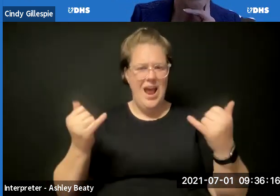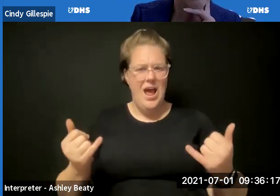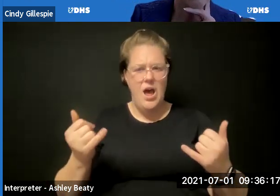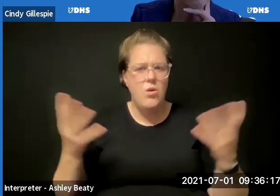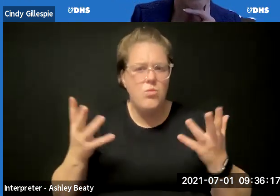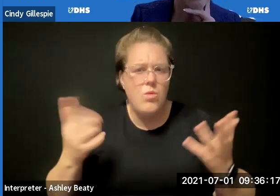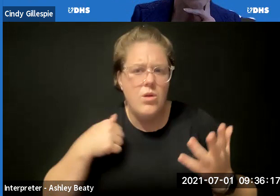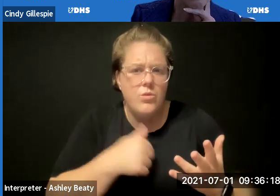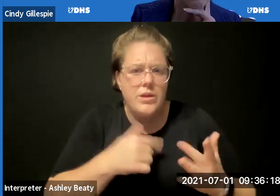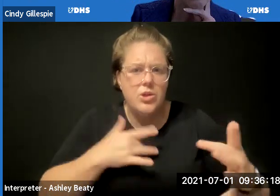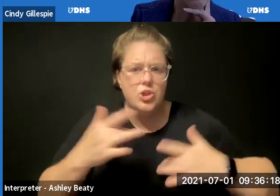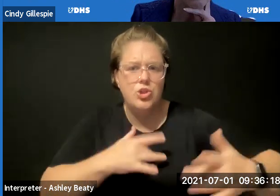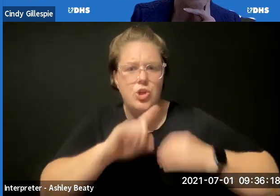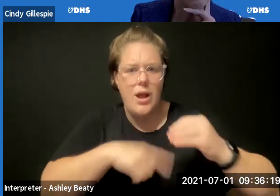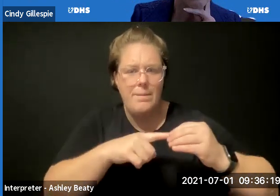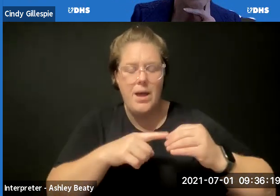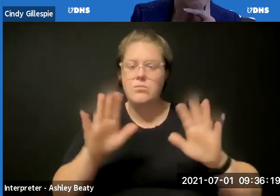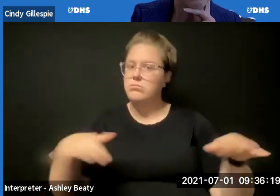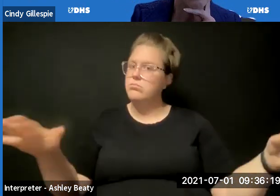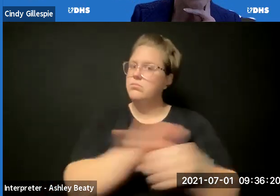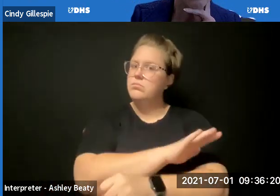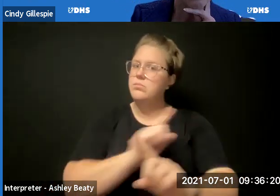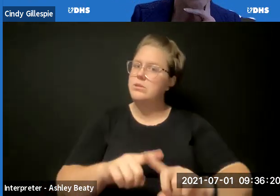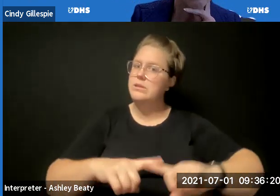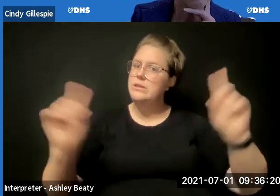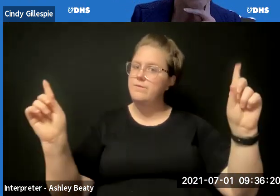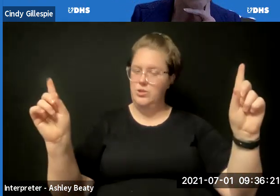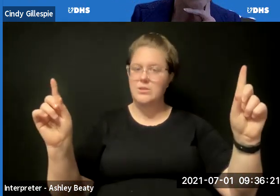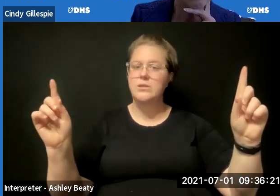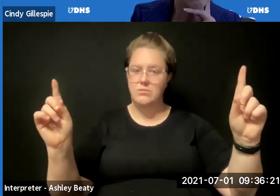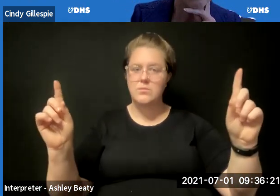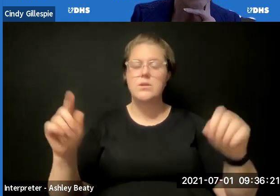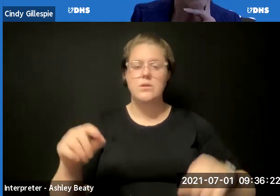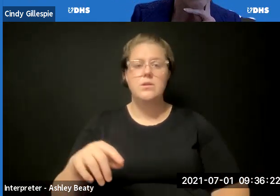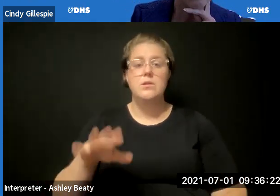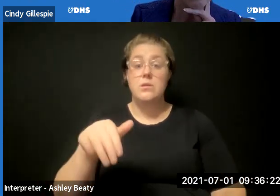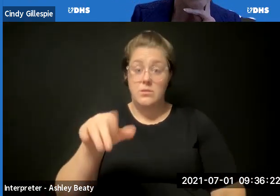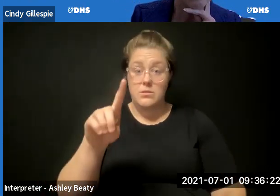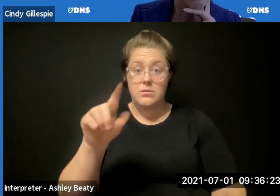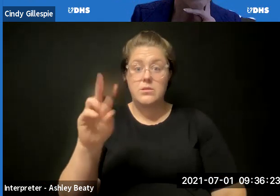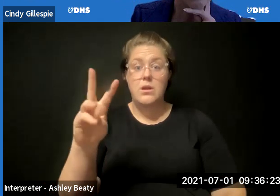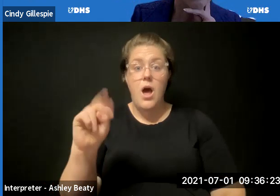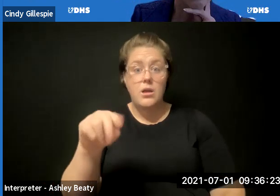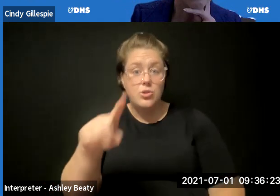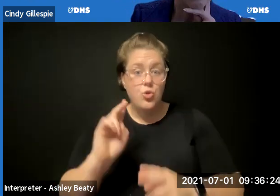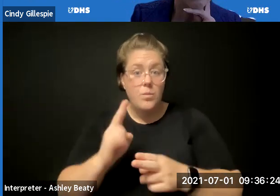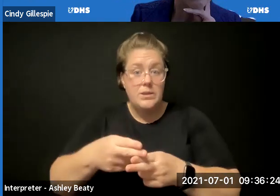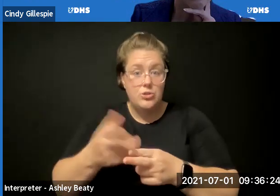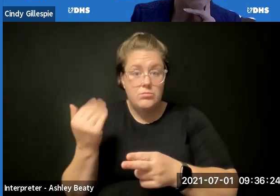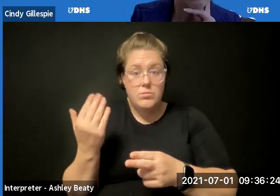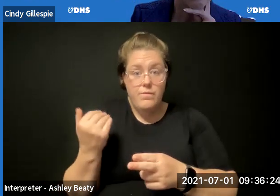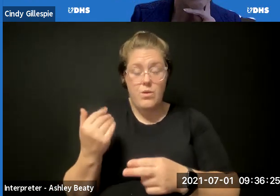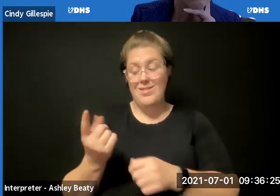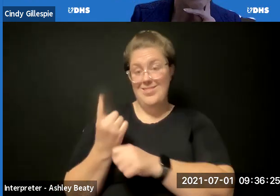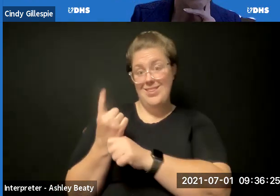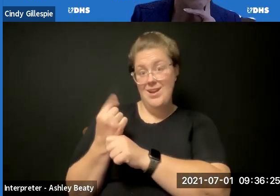state? It is a completely different picture. It just as Dawn, just as you mentioned, the last